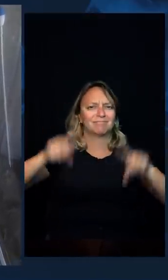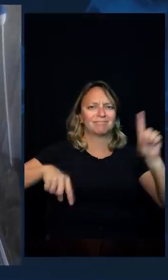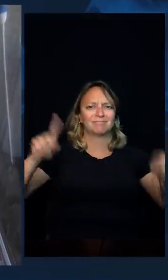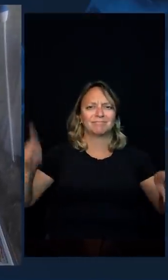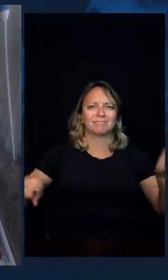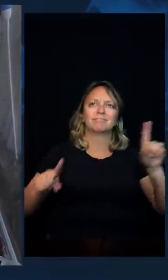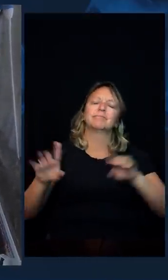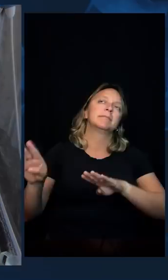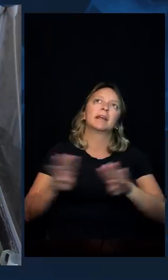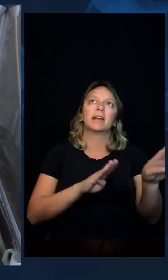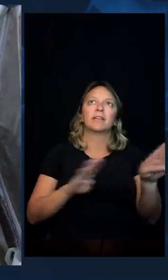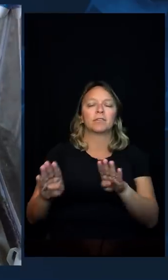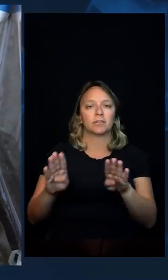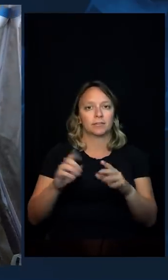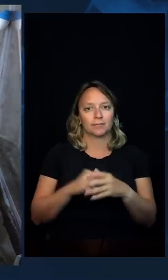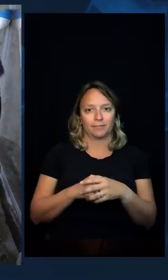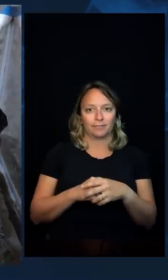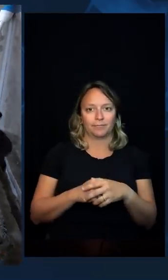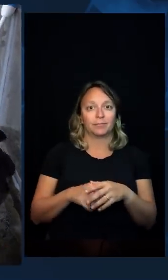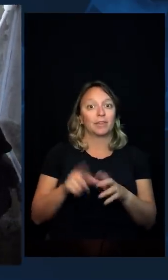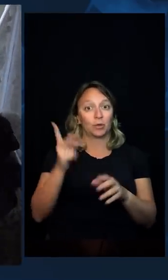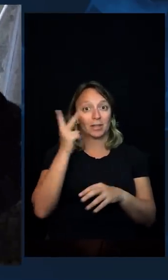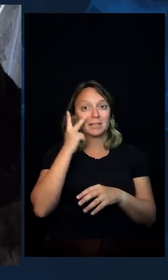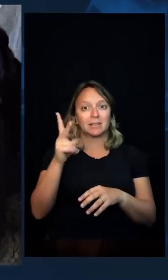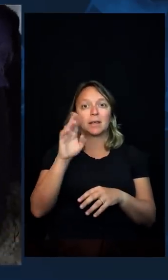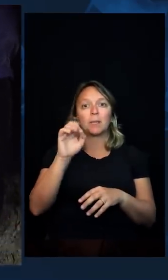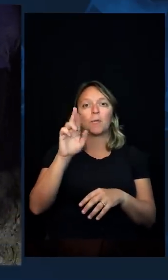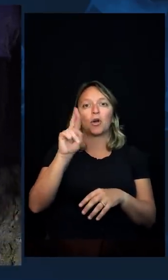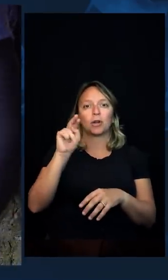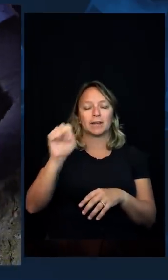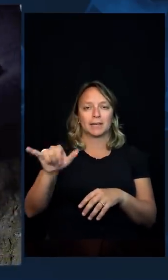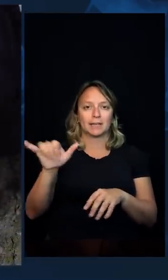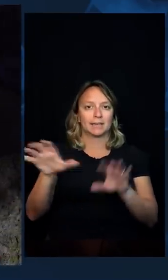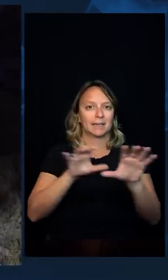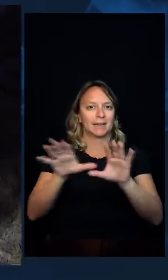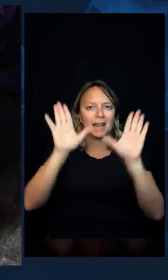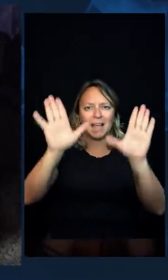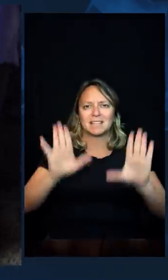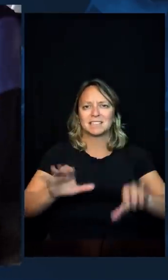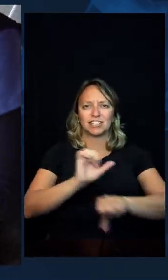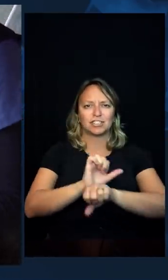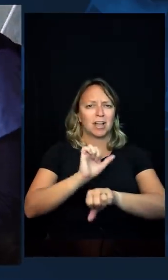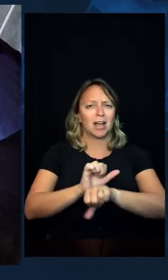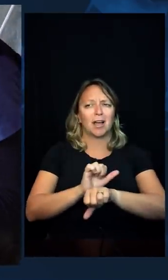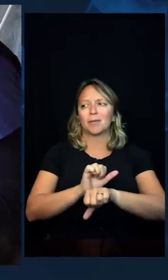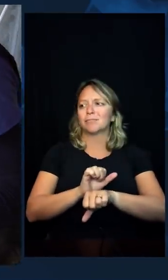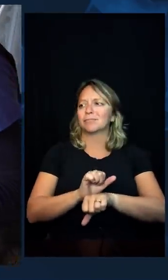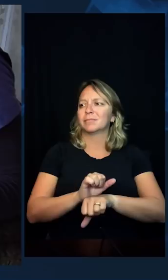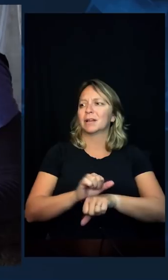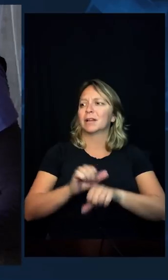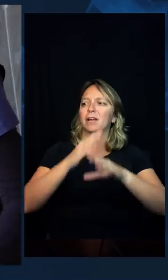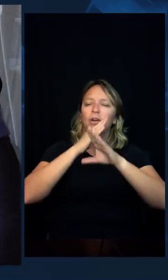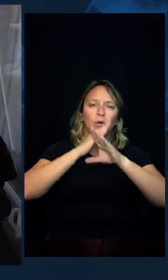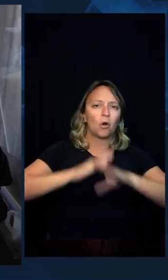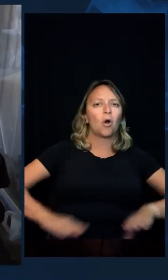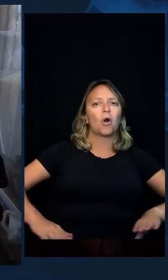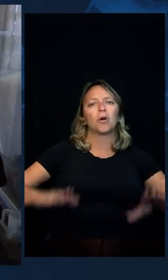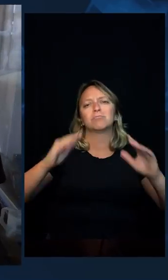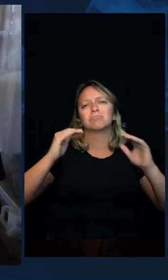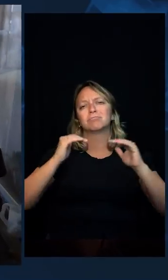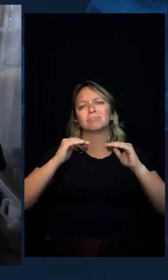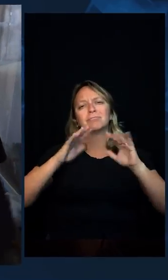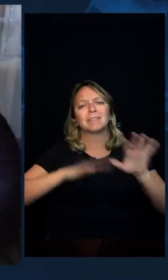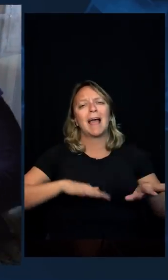they're participating in their health care. As you can see, Barney did an excellent job. He stayed nice and still, was very